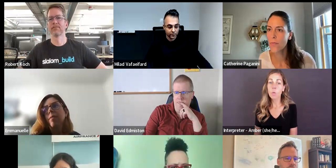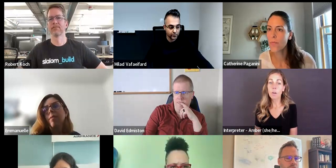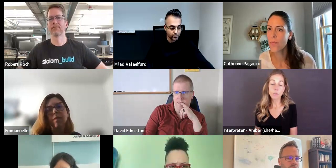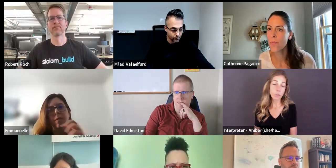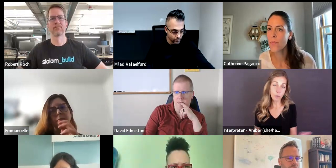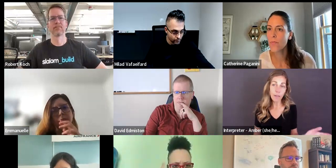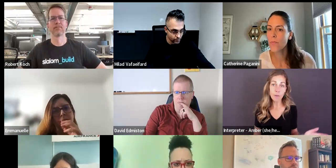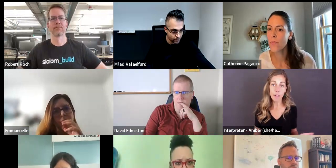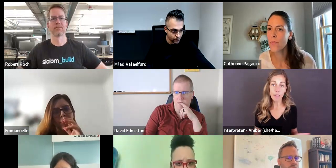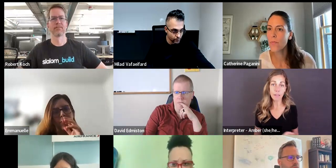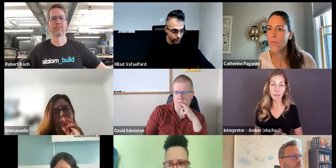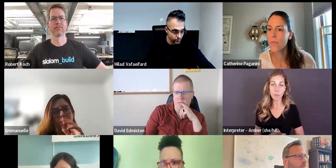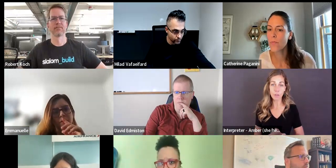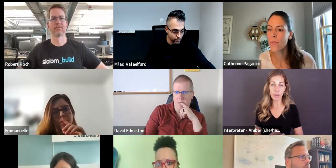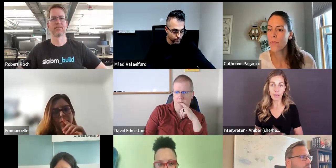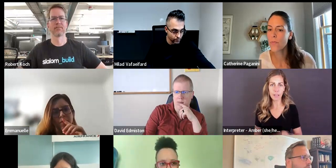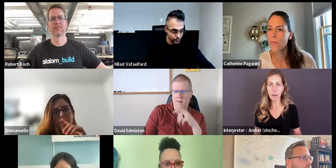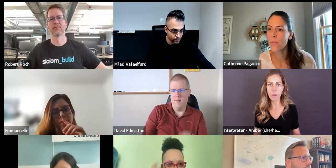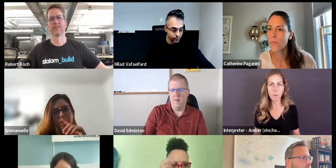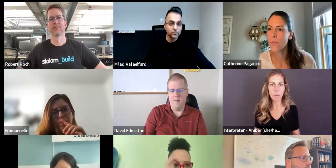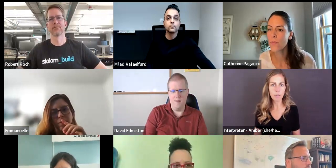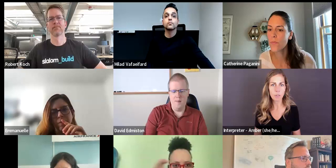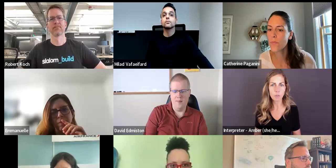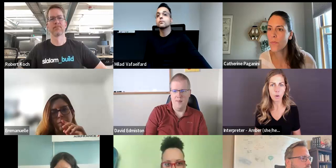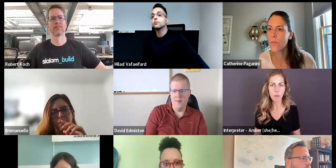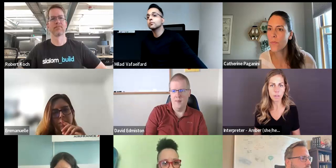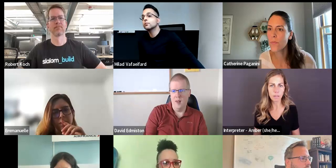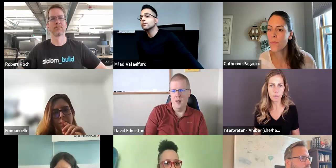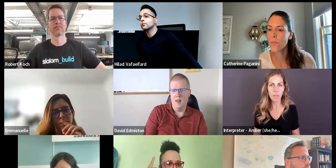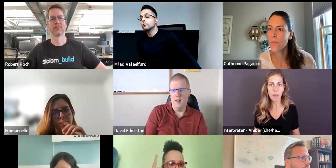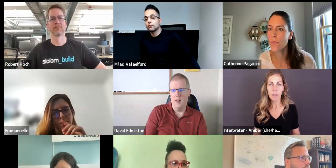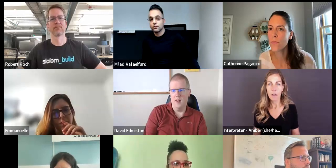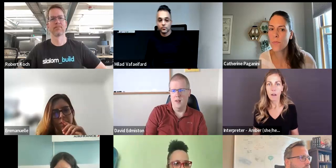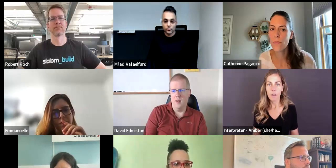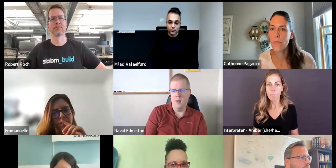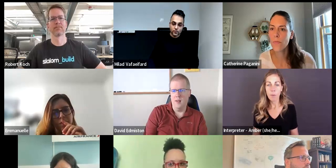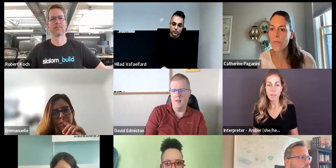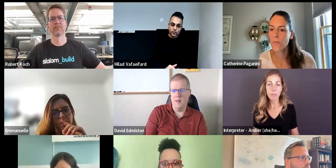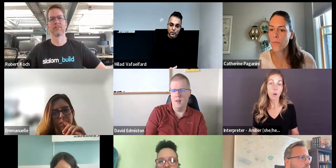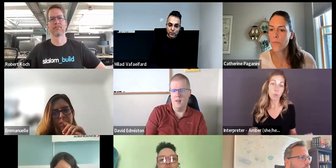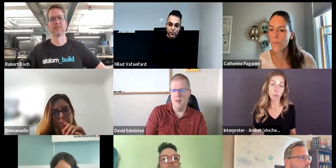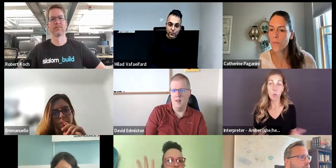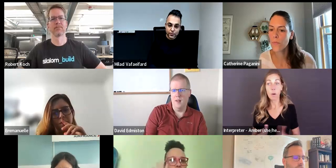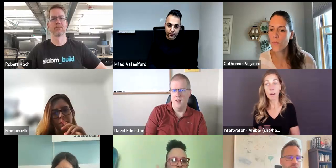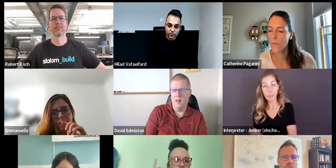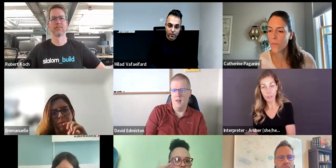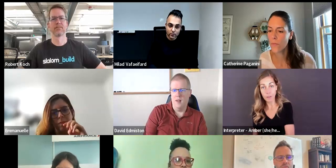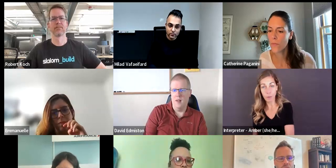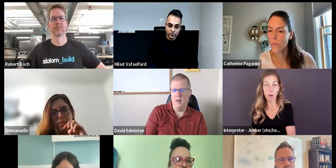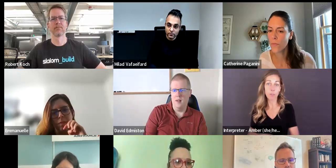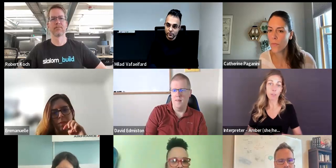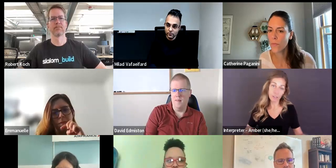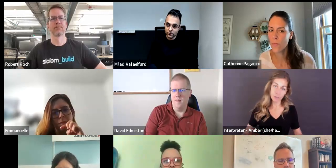So just for everybody's understanding, I want to make sure that you all can see me, but also hear